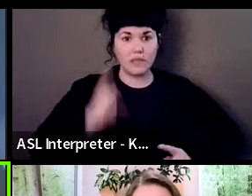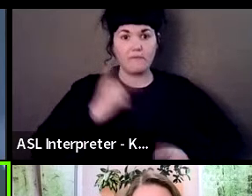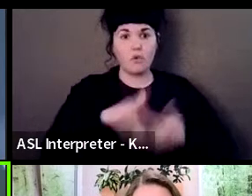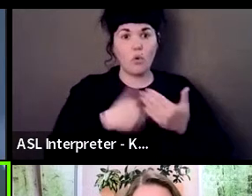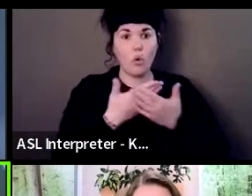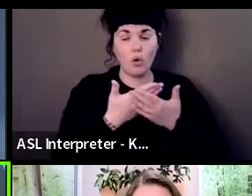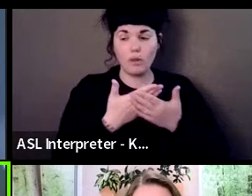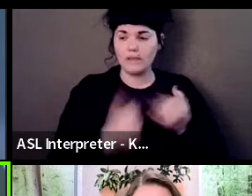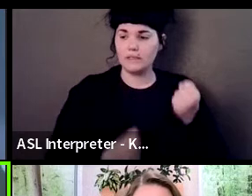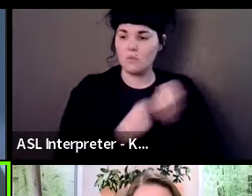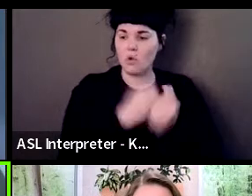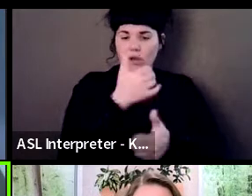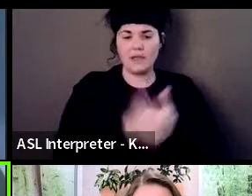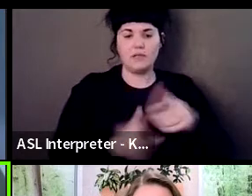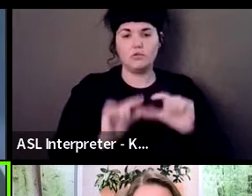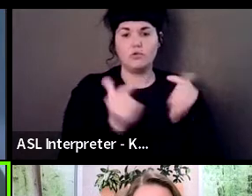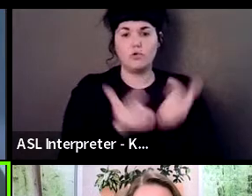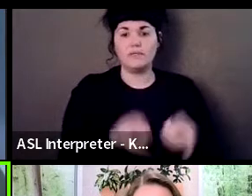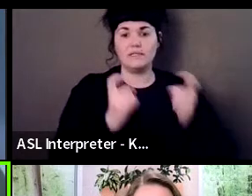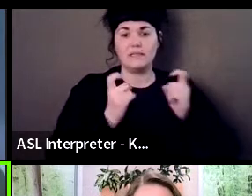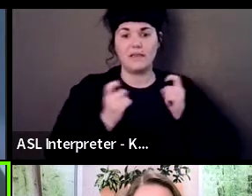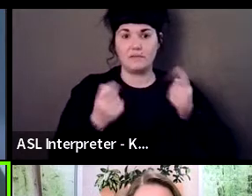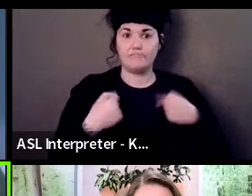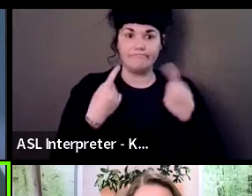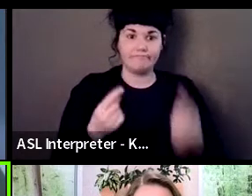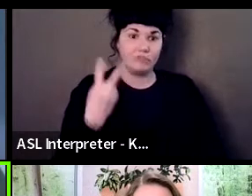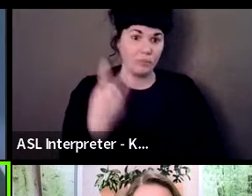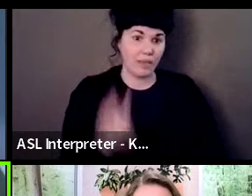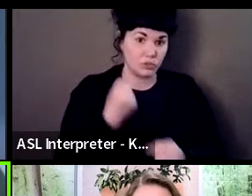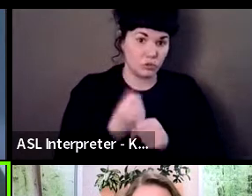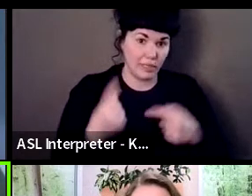every group has given us throughout the last 2 years.